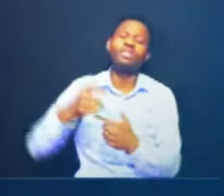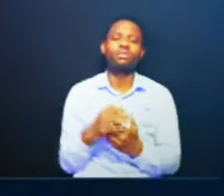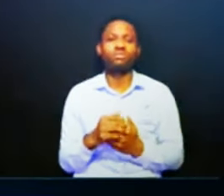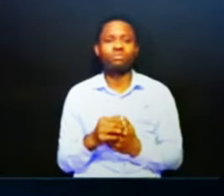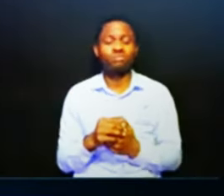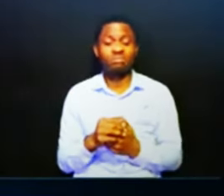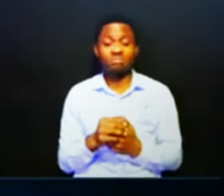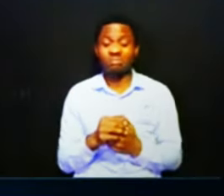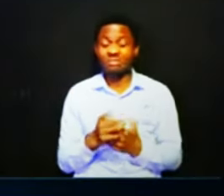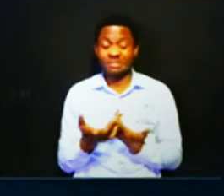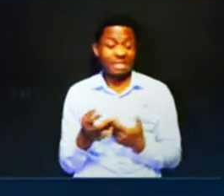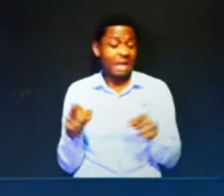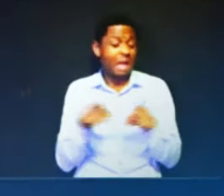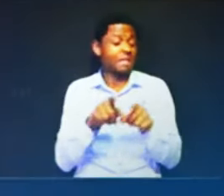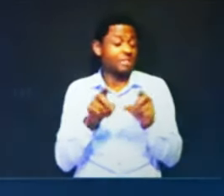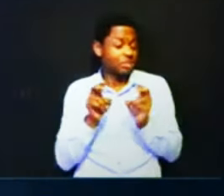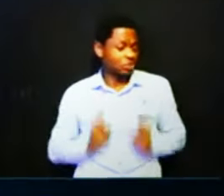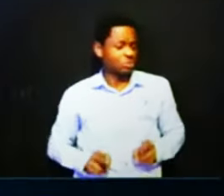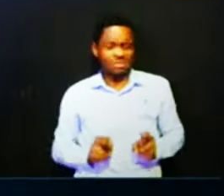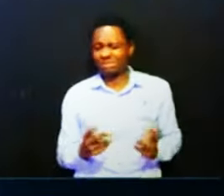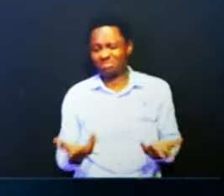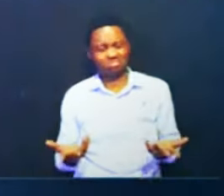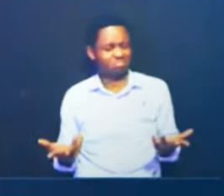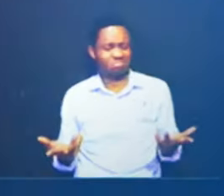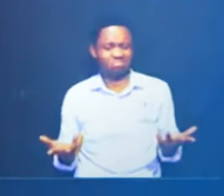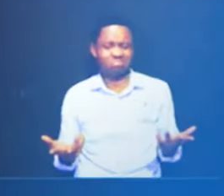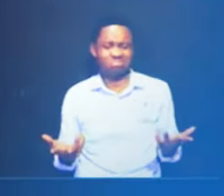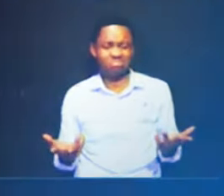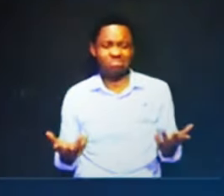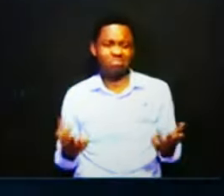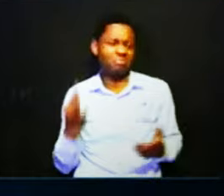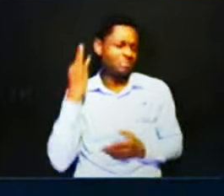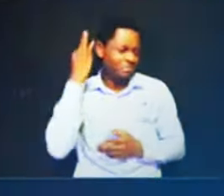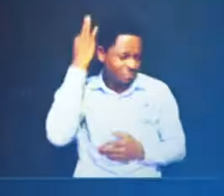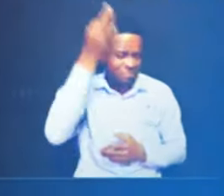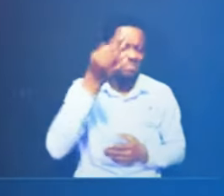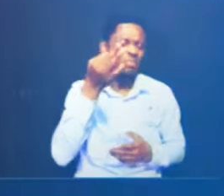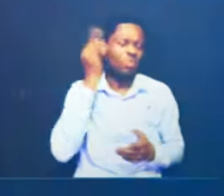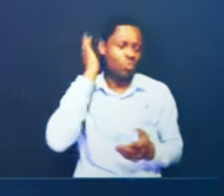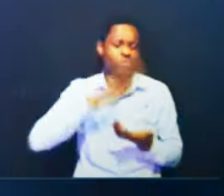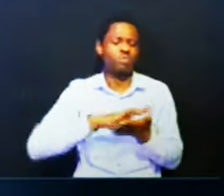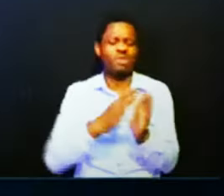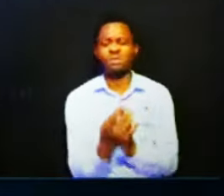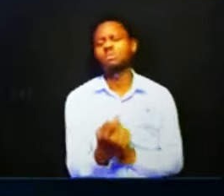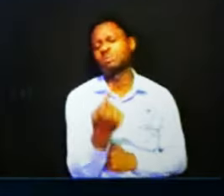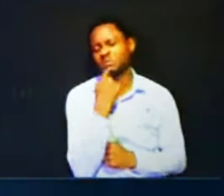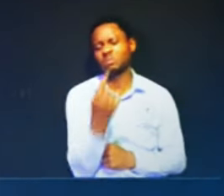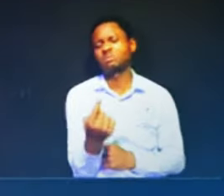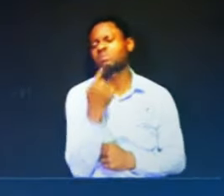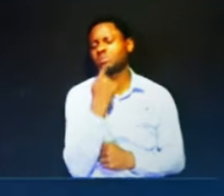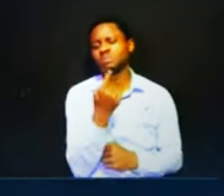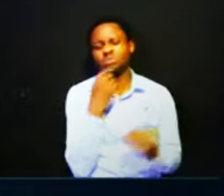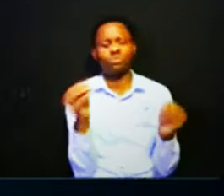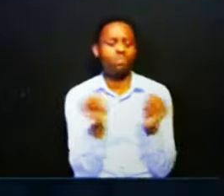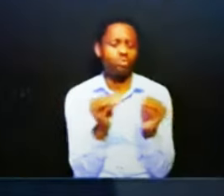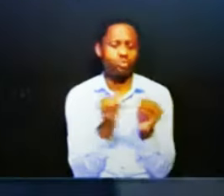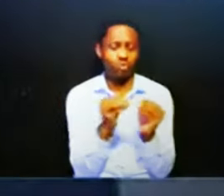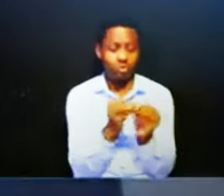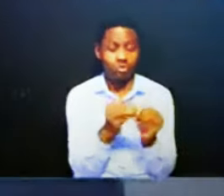Otherwise, as humans in and of ourselves, we are bound to be disappointing one